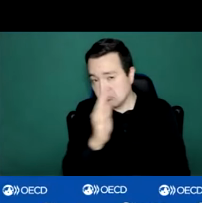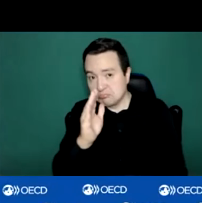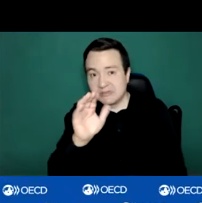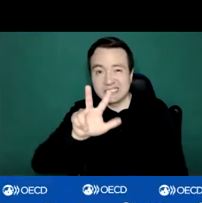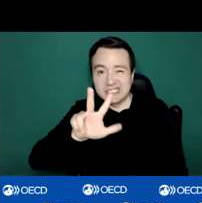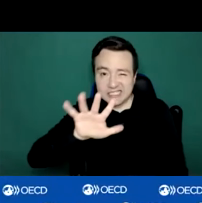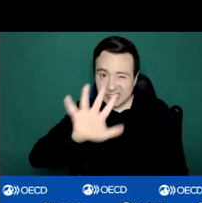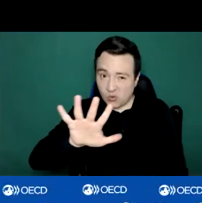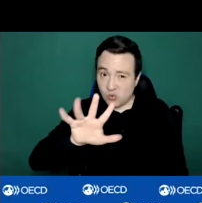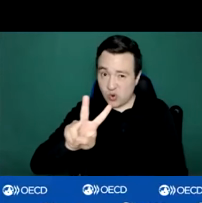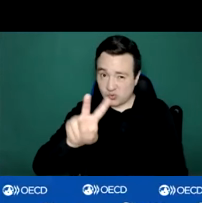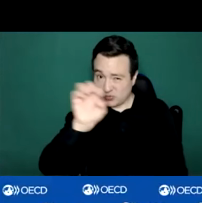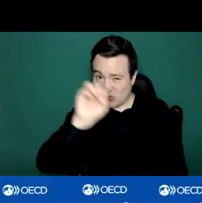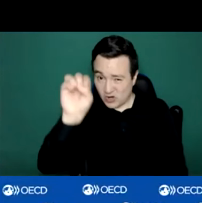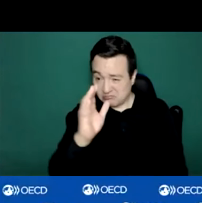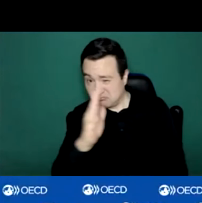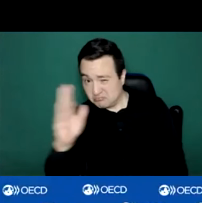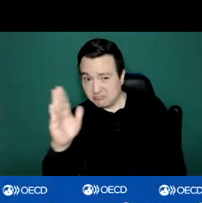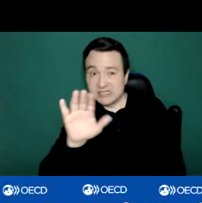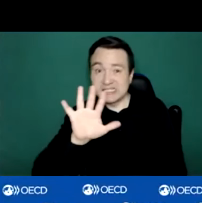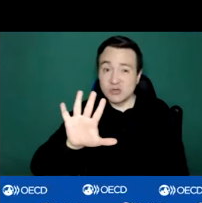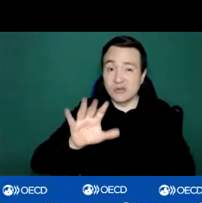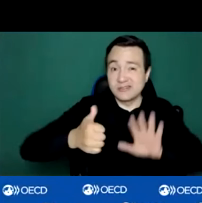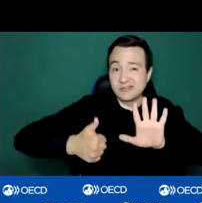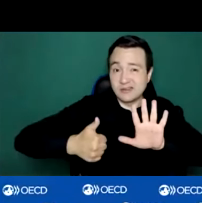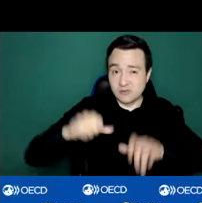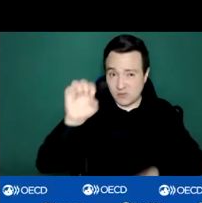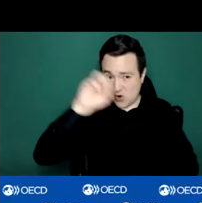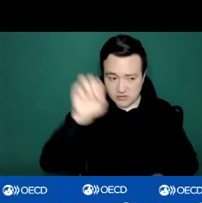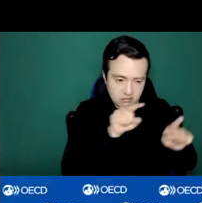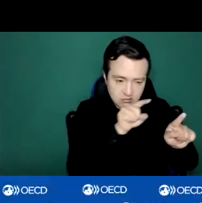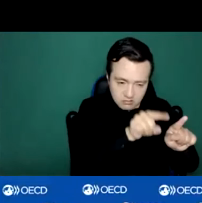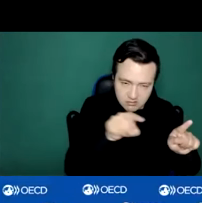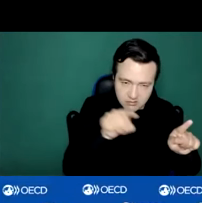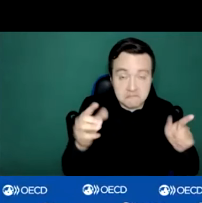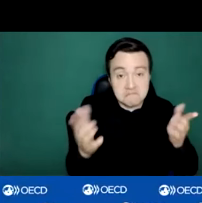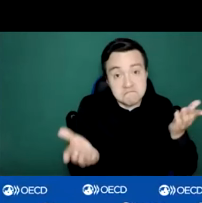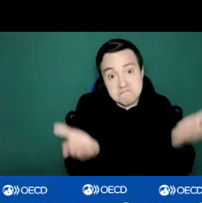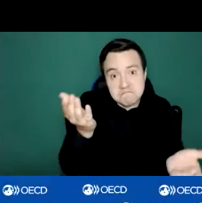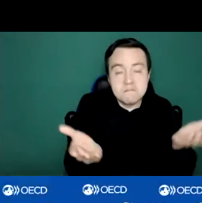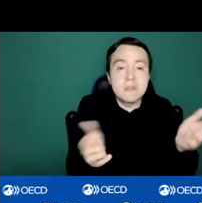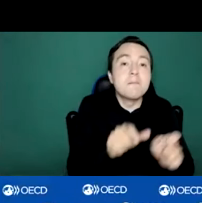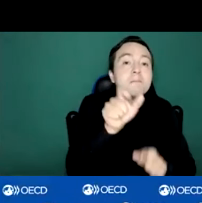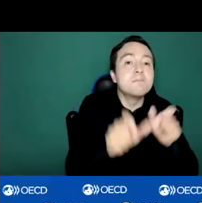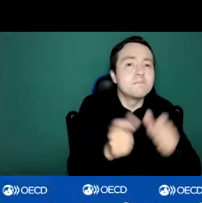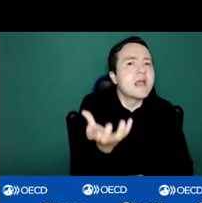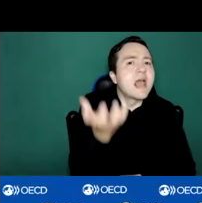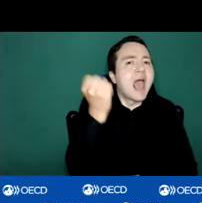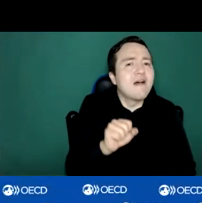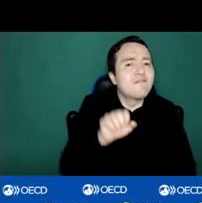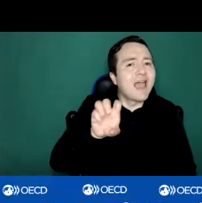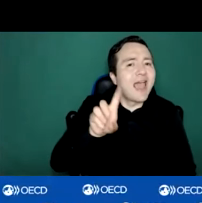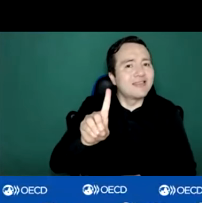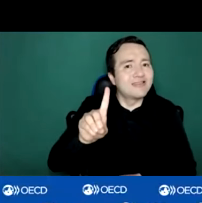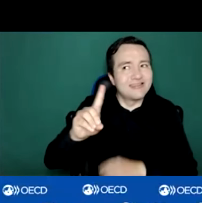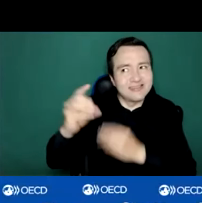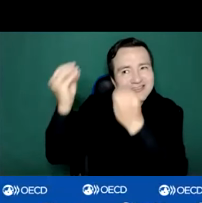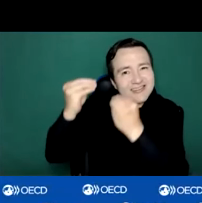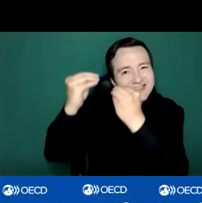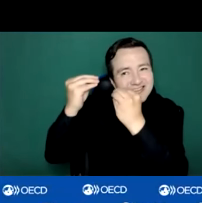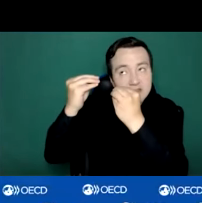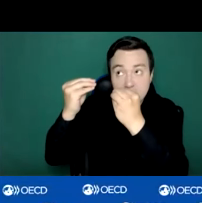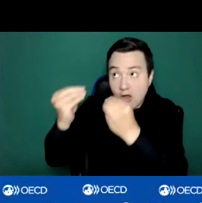education. But so I think that there's the first message is that, well, that's right. I mean, the